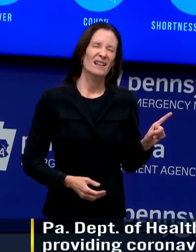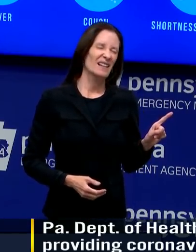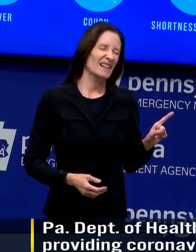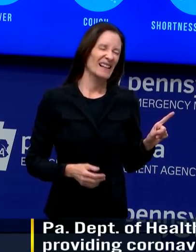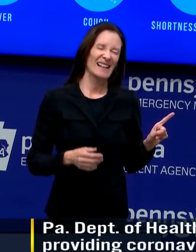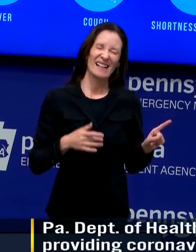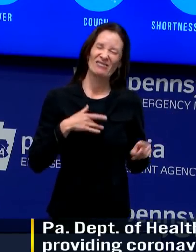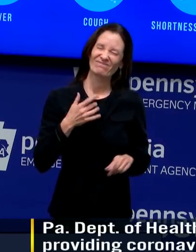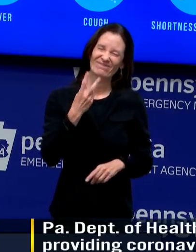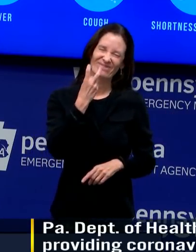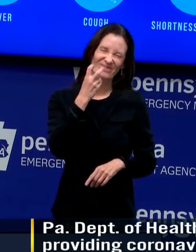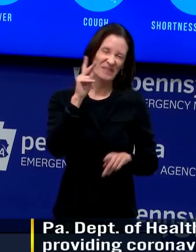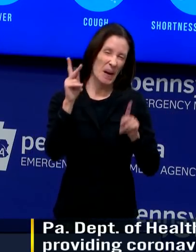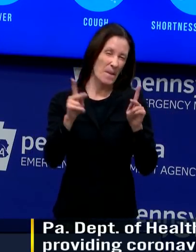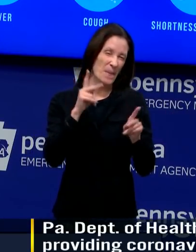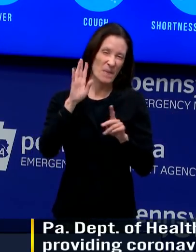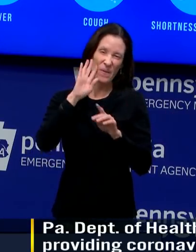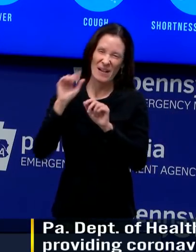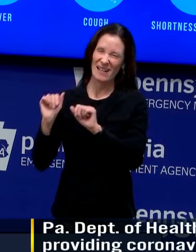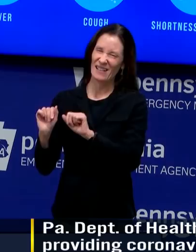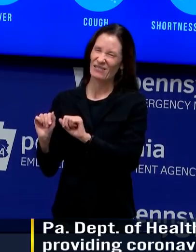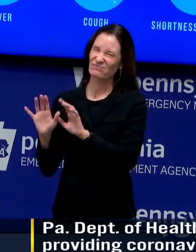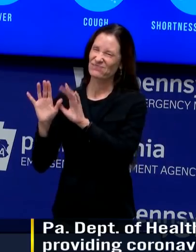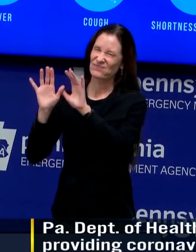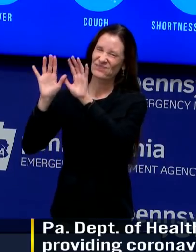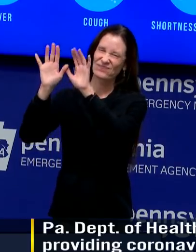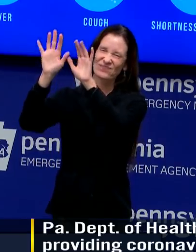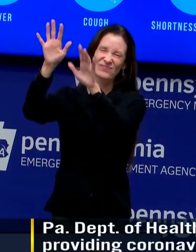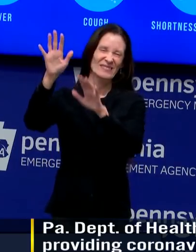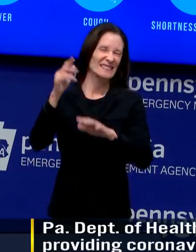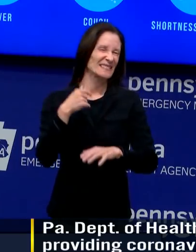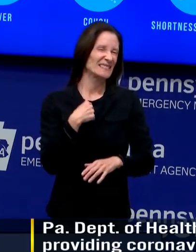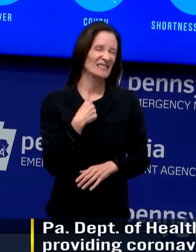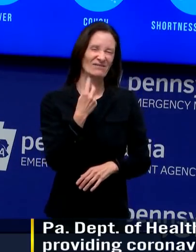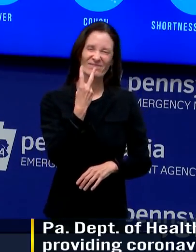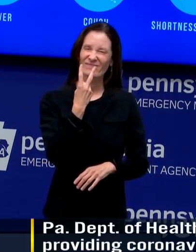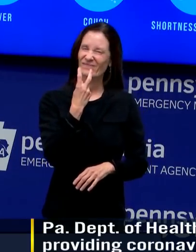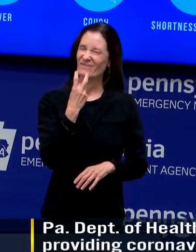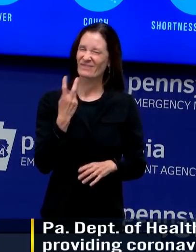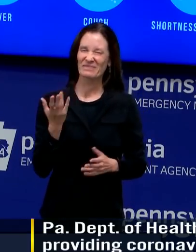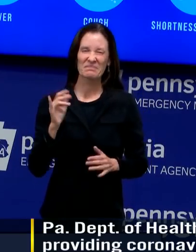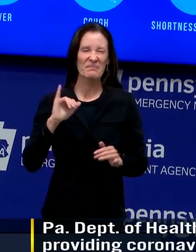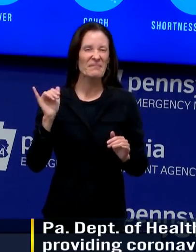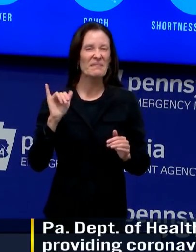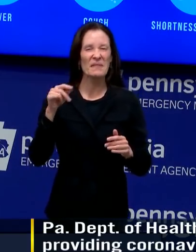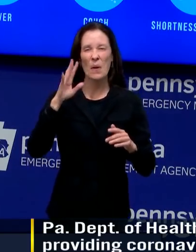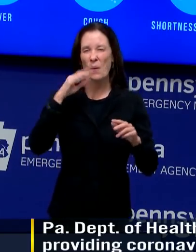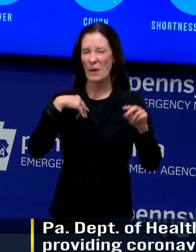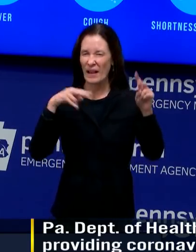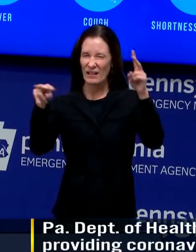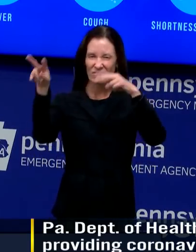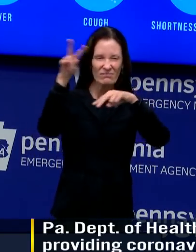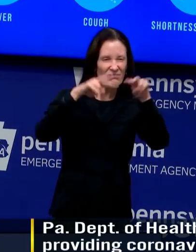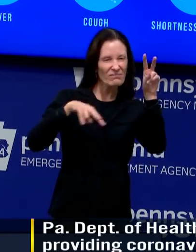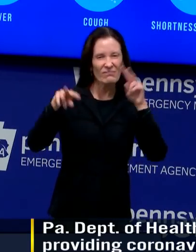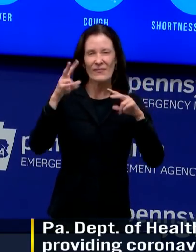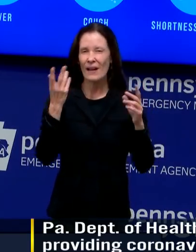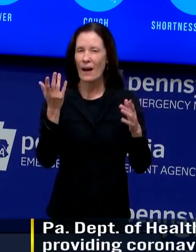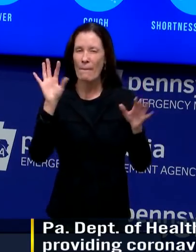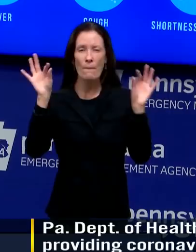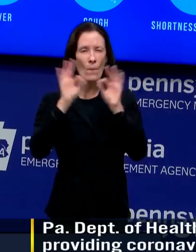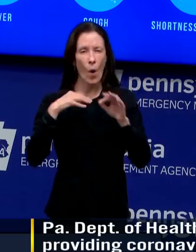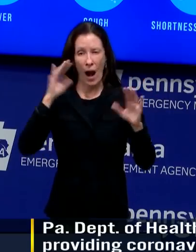the reopenings and with the progressive approach that the governor has outlined, and know that when